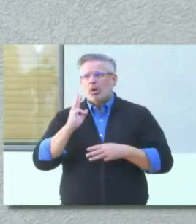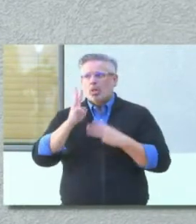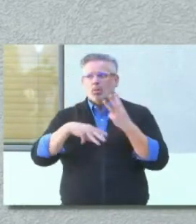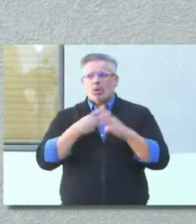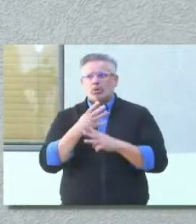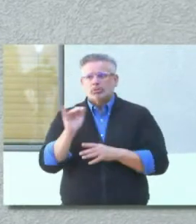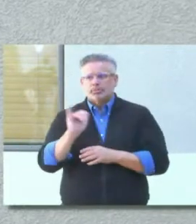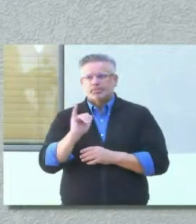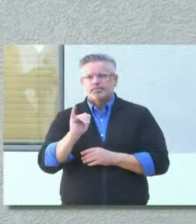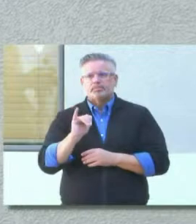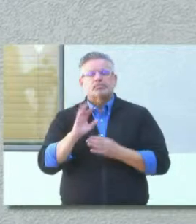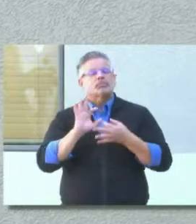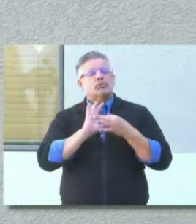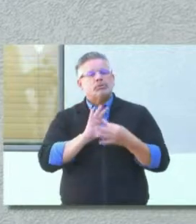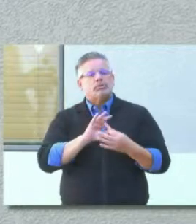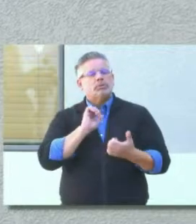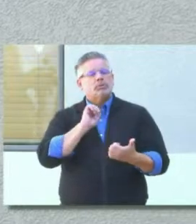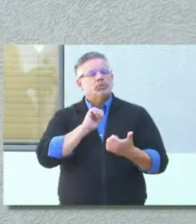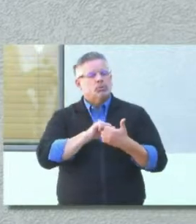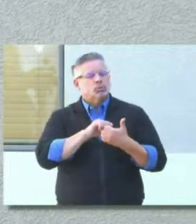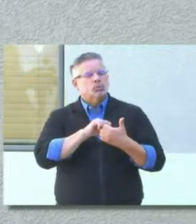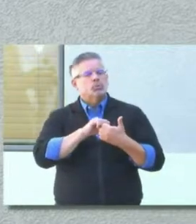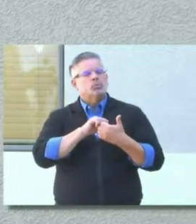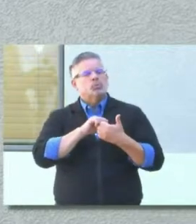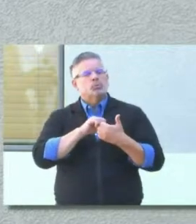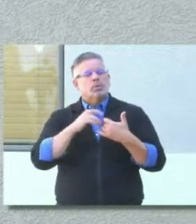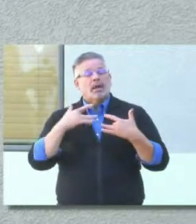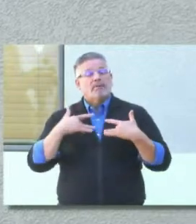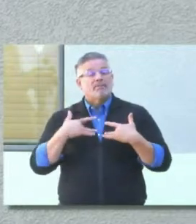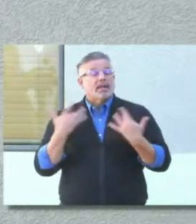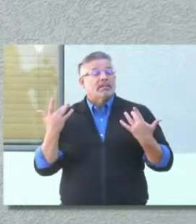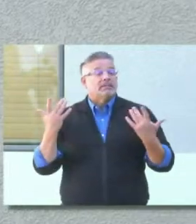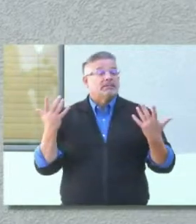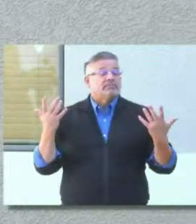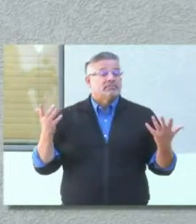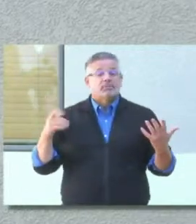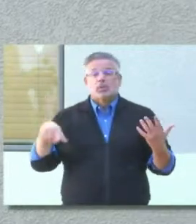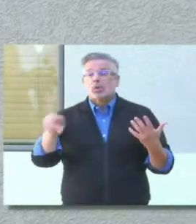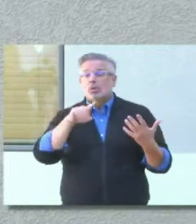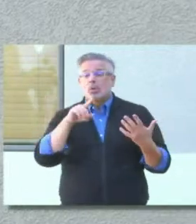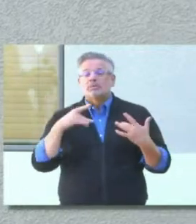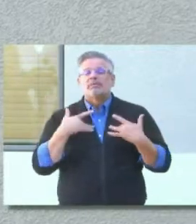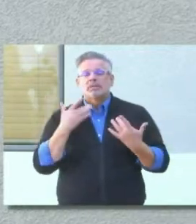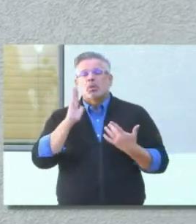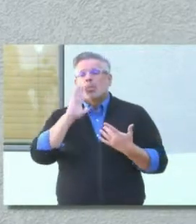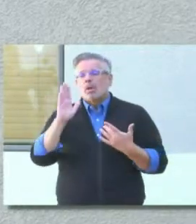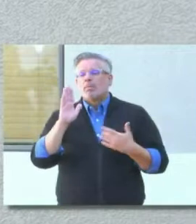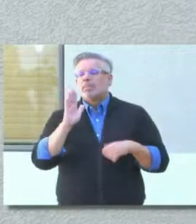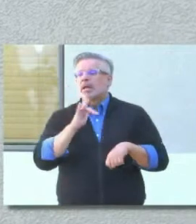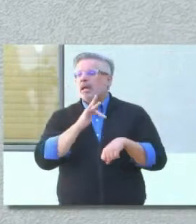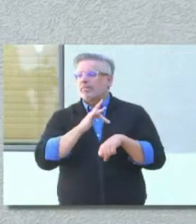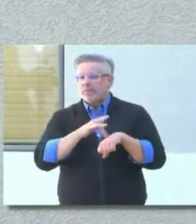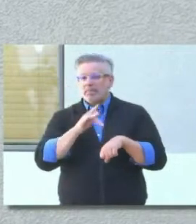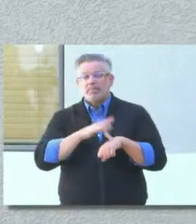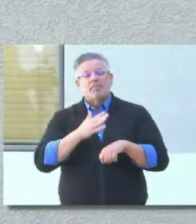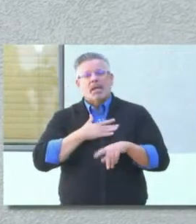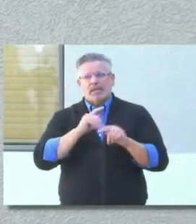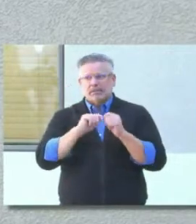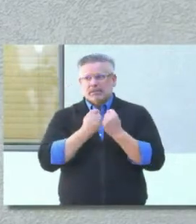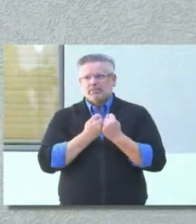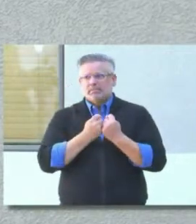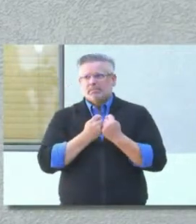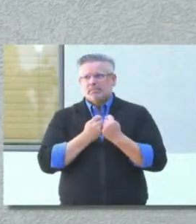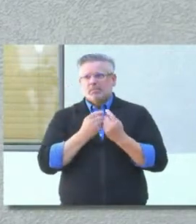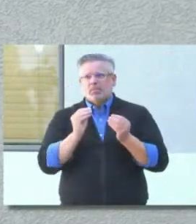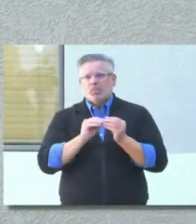the world. As it relates to upcoming events, those events will be made available, and make sure my team gets